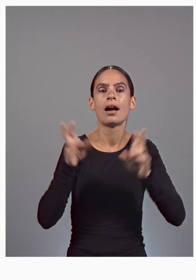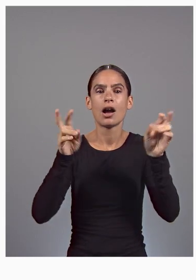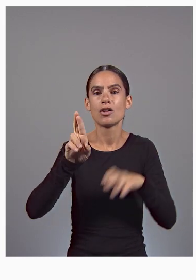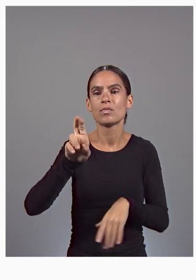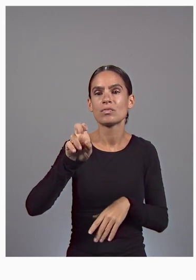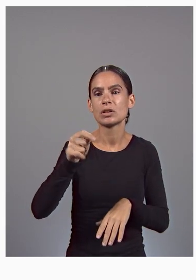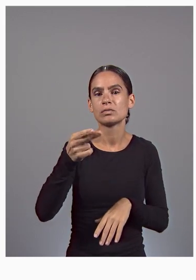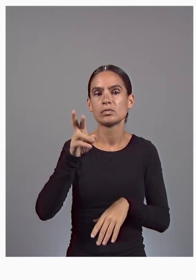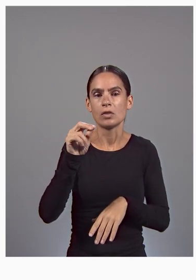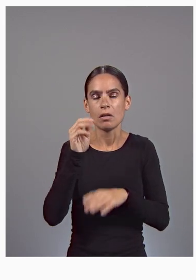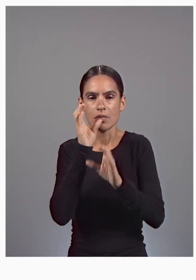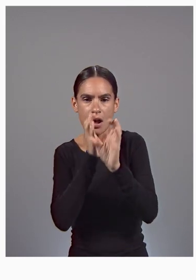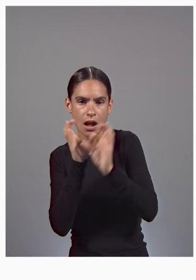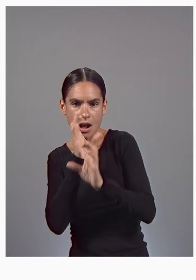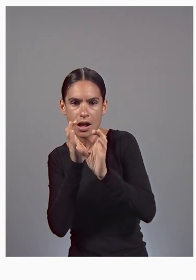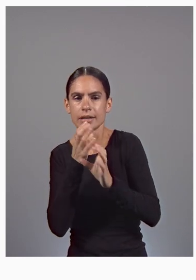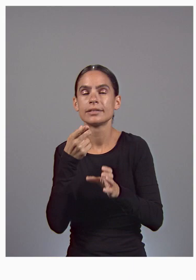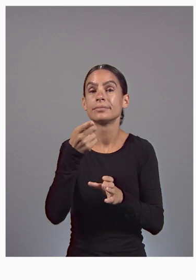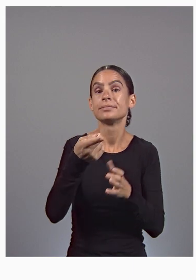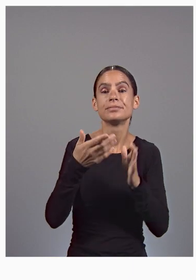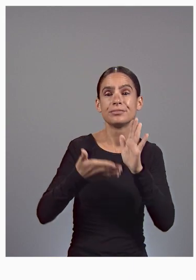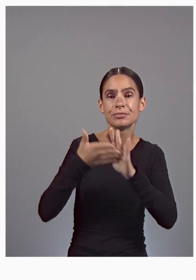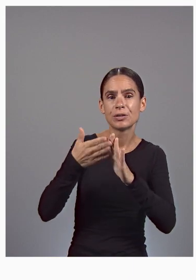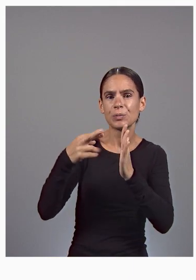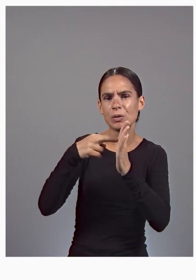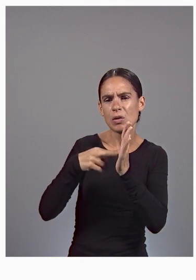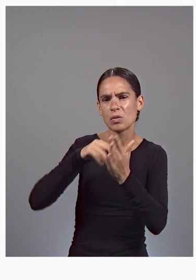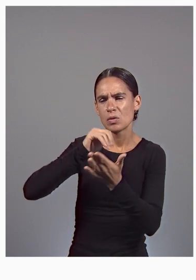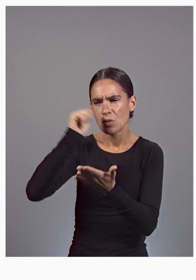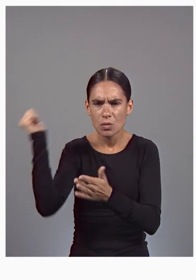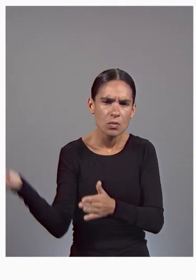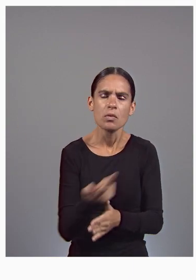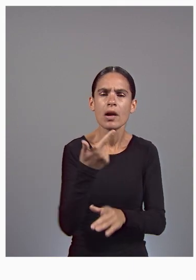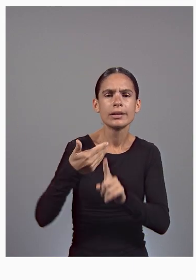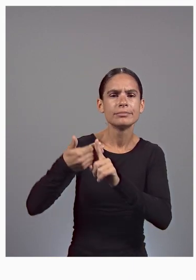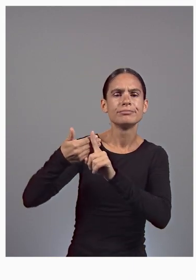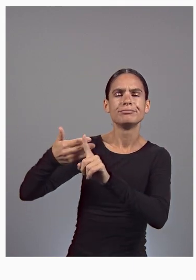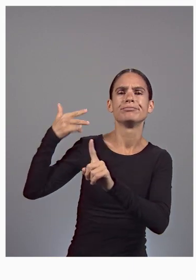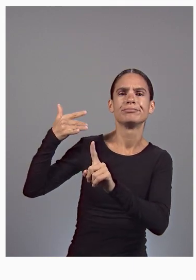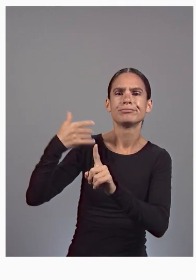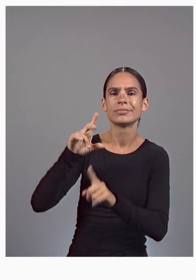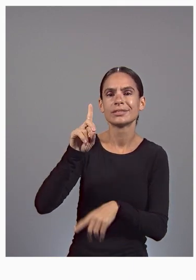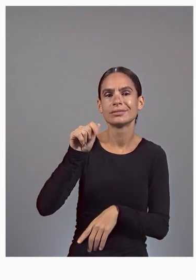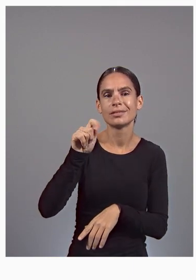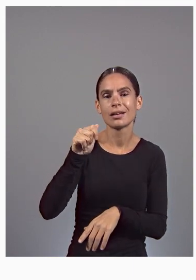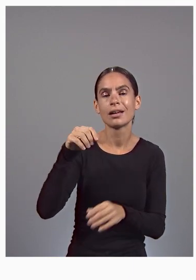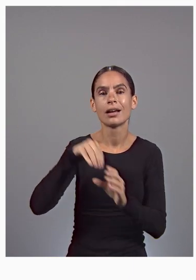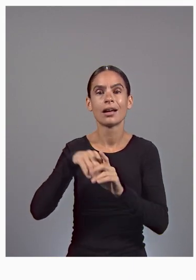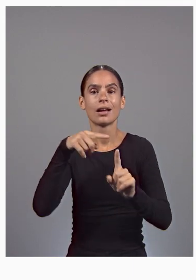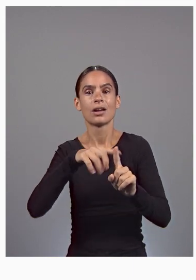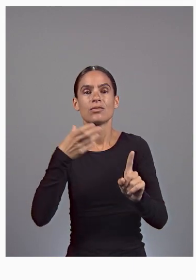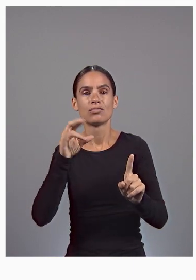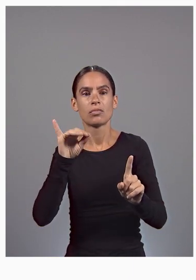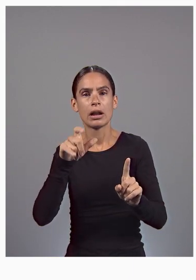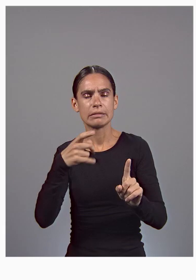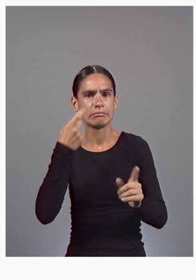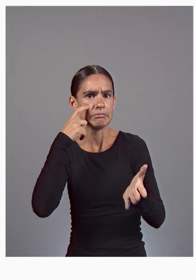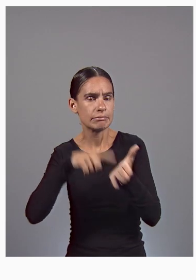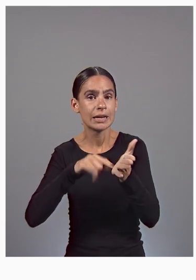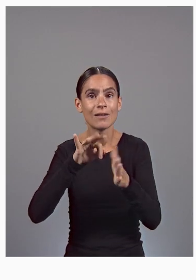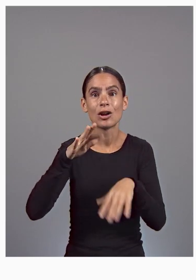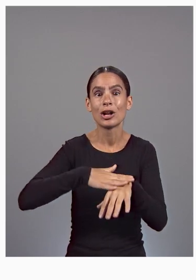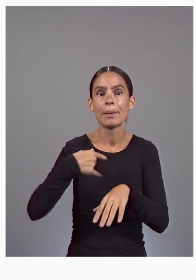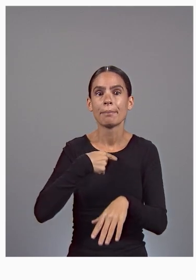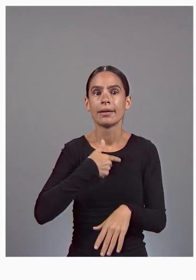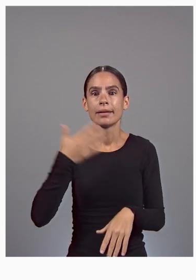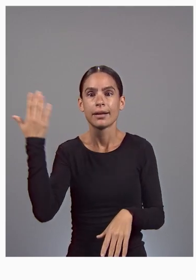this rule and it runs it against all of our historical data in Chronicle to see if there's an alert that we missed. And we've done retro hunts with customers